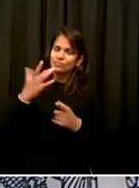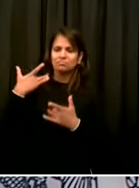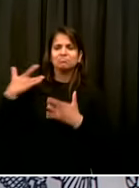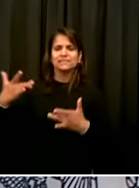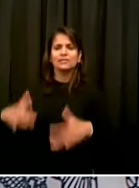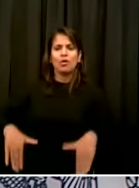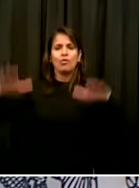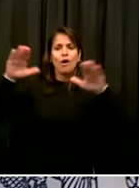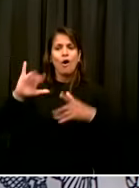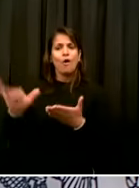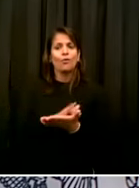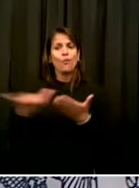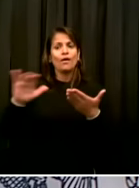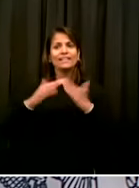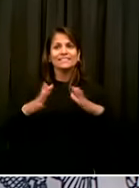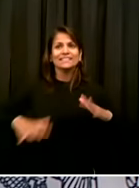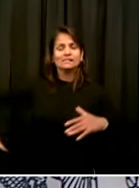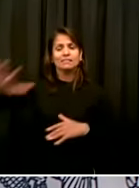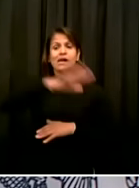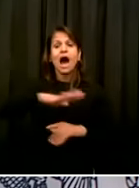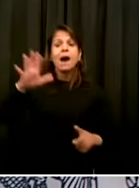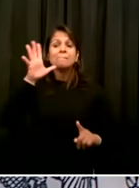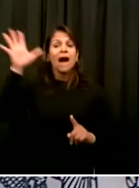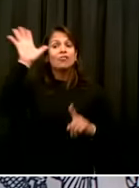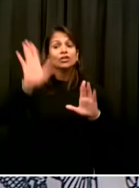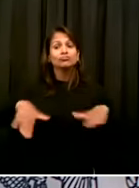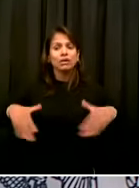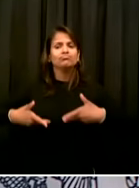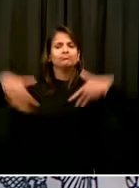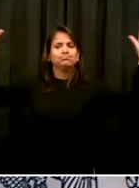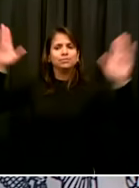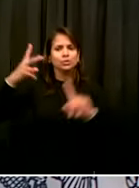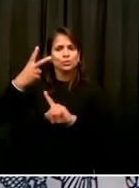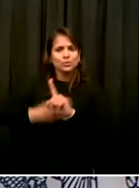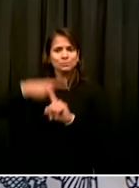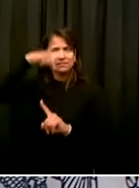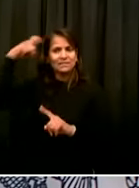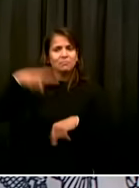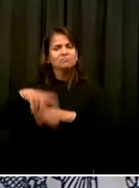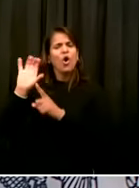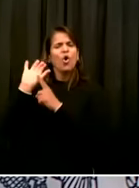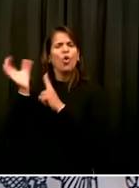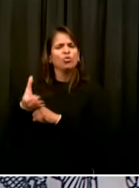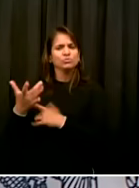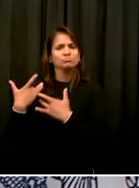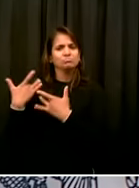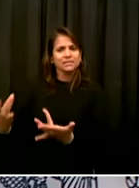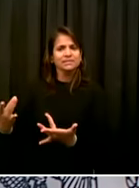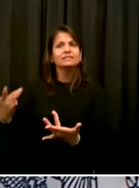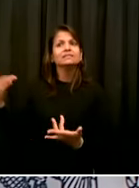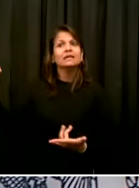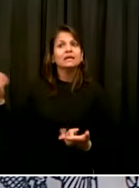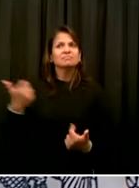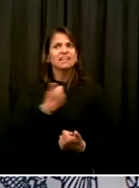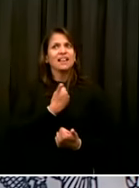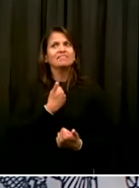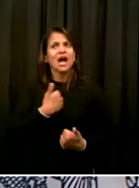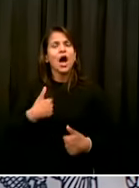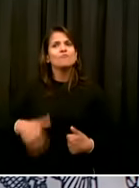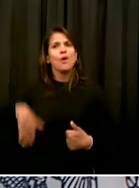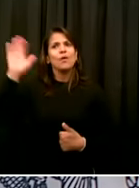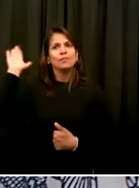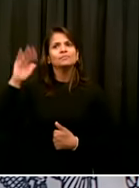my mom used to go some summers to southern Italy to be with her family there. Lots of young